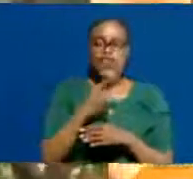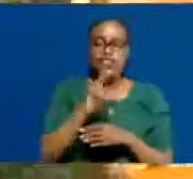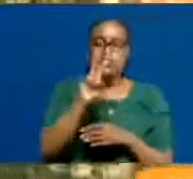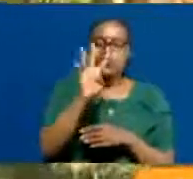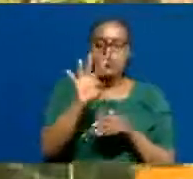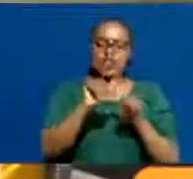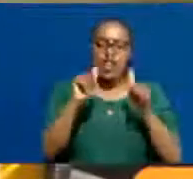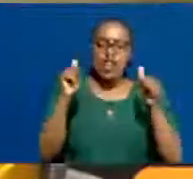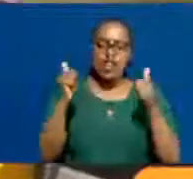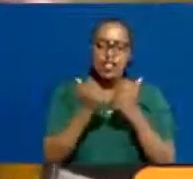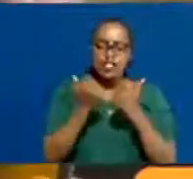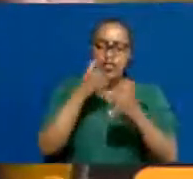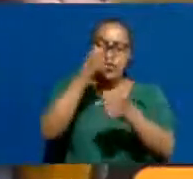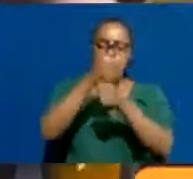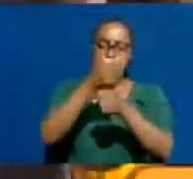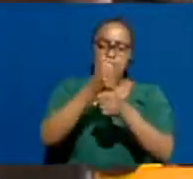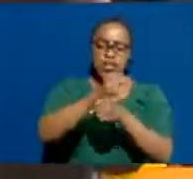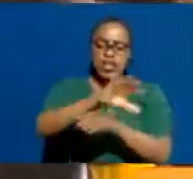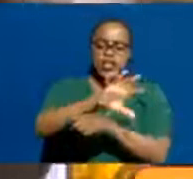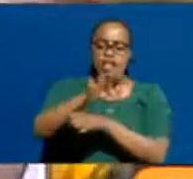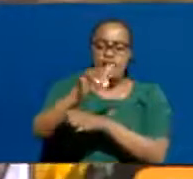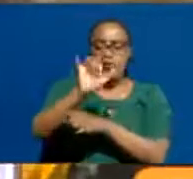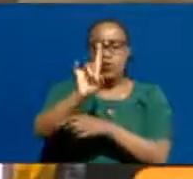1,124 agents who served in the county's